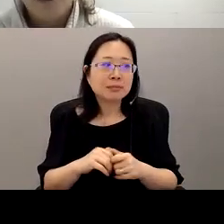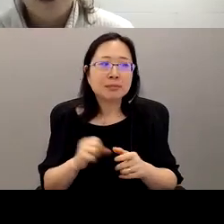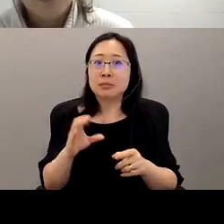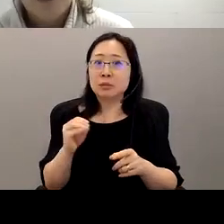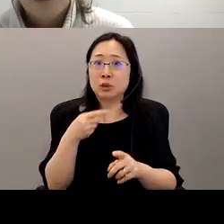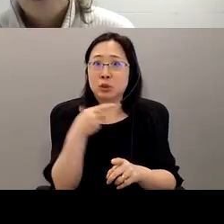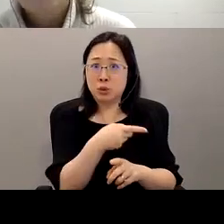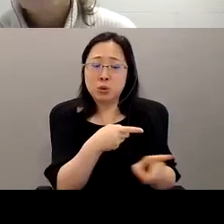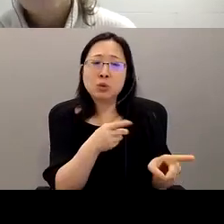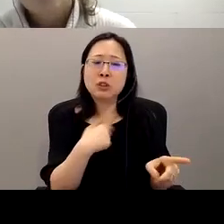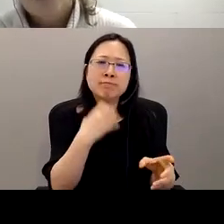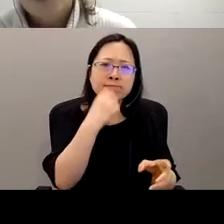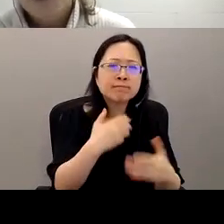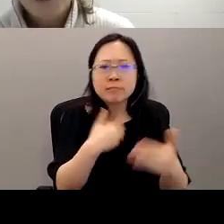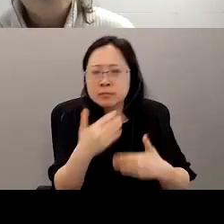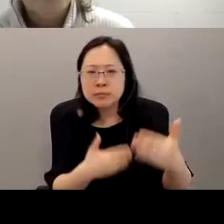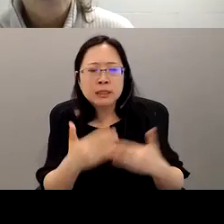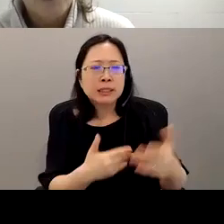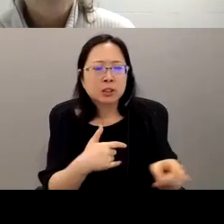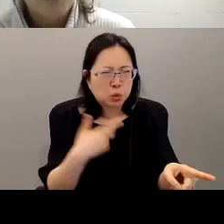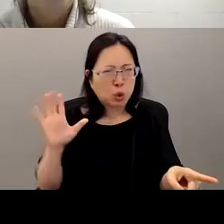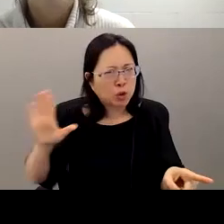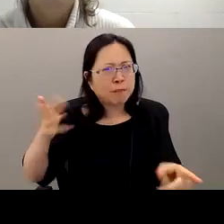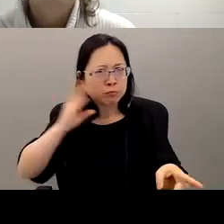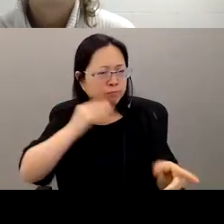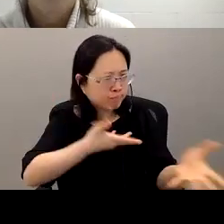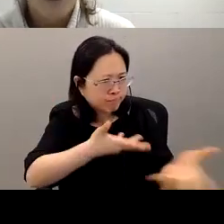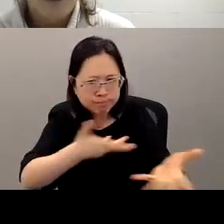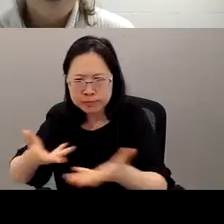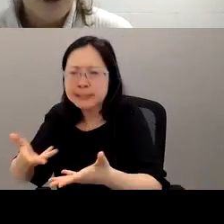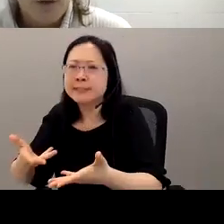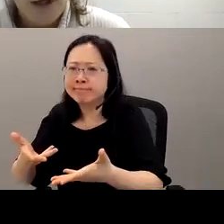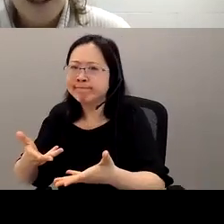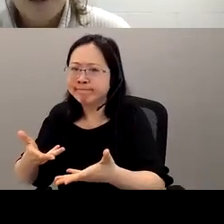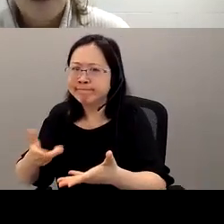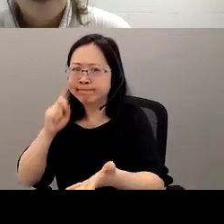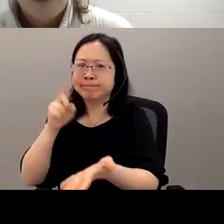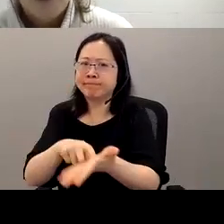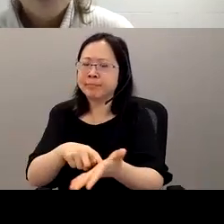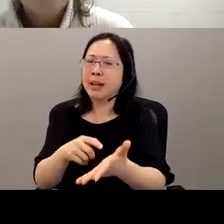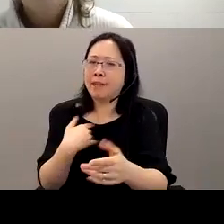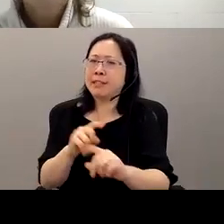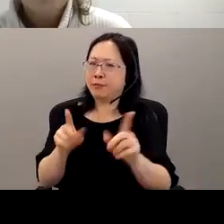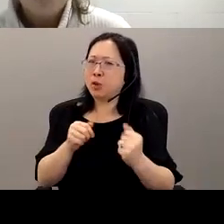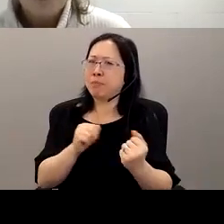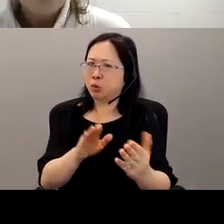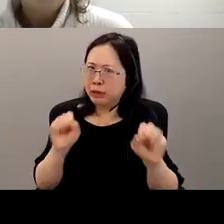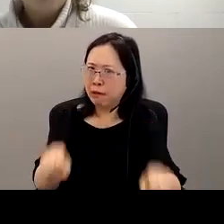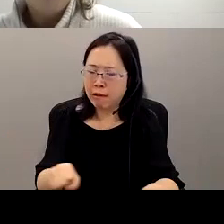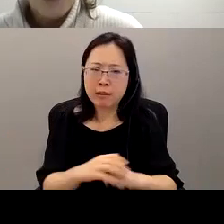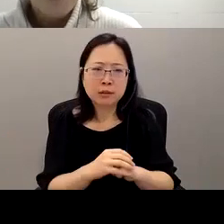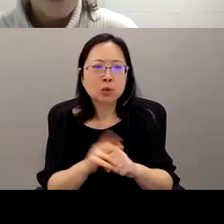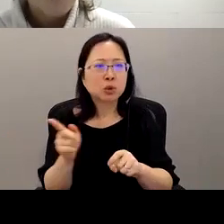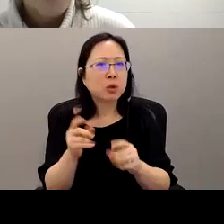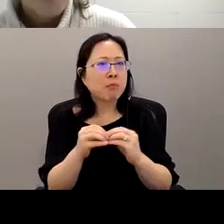older adults, and that led her to seek a different way to approach, address, and prevent these situations. So she became interested in